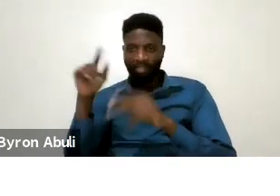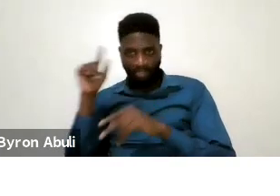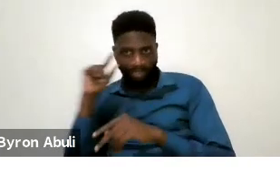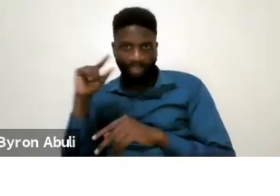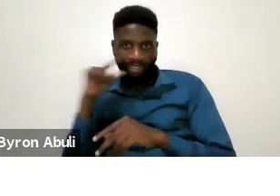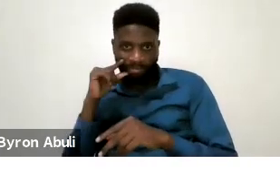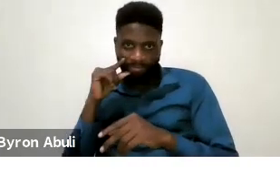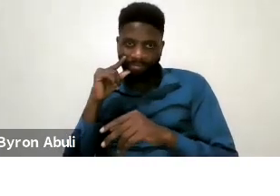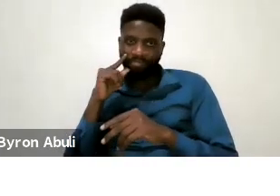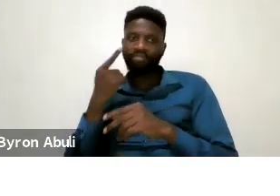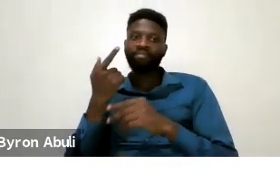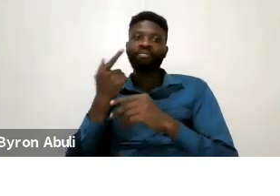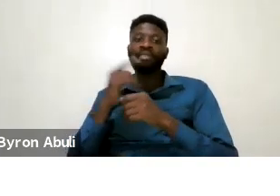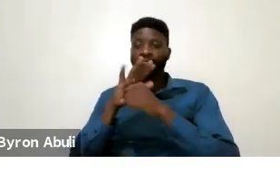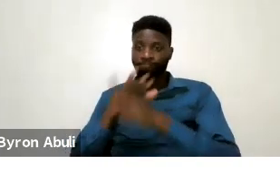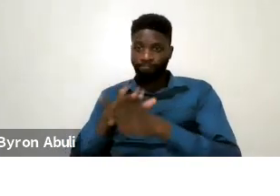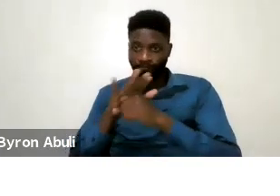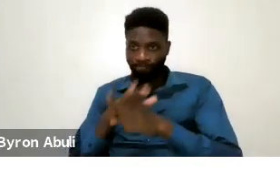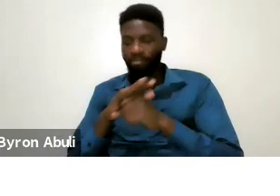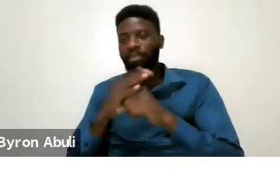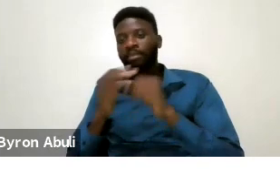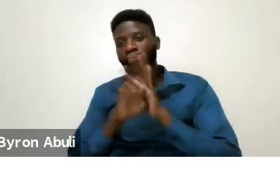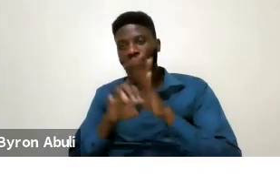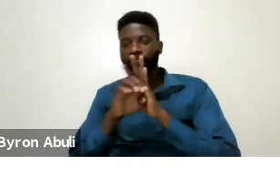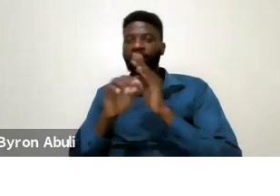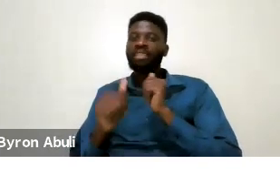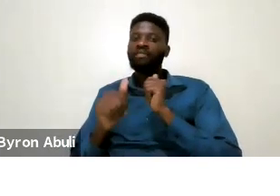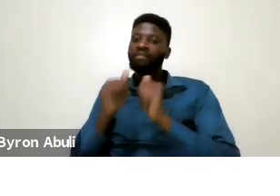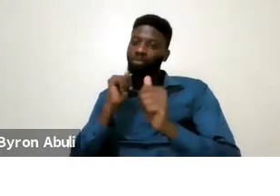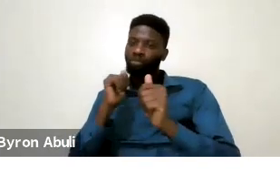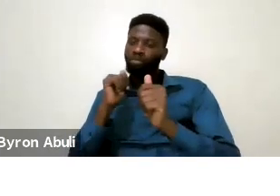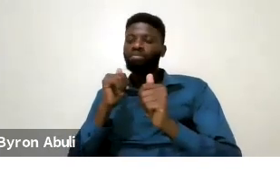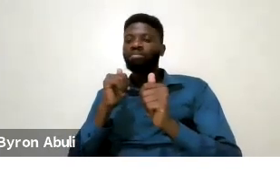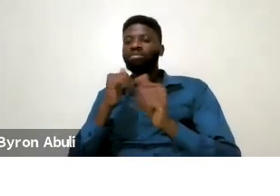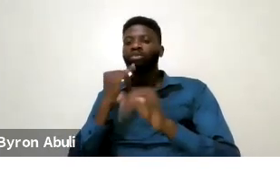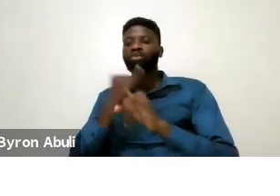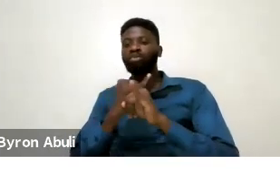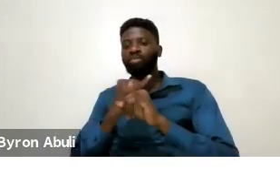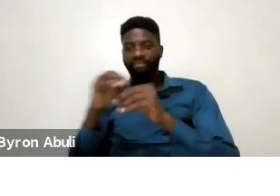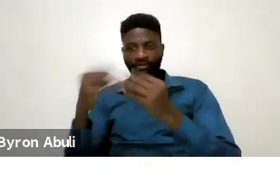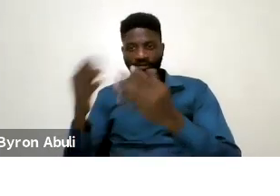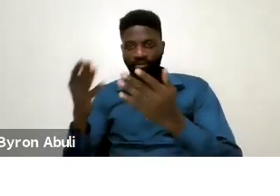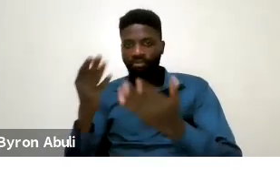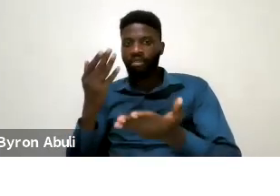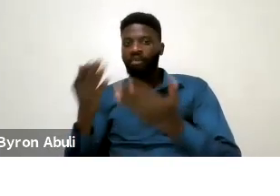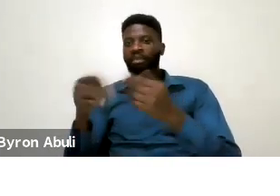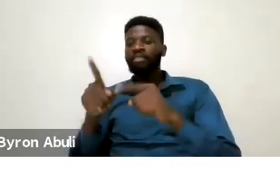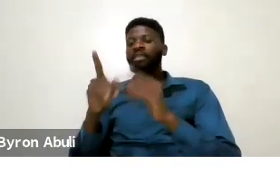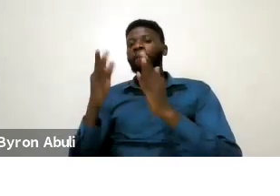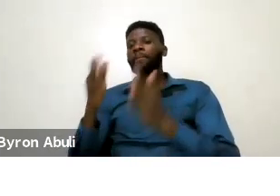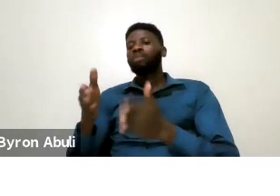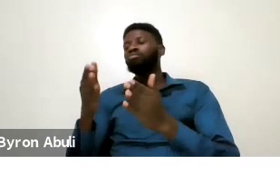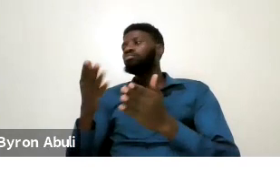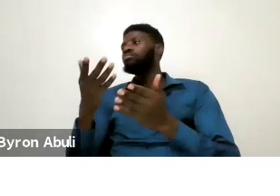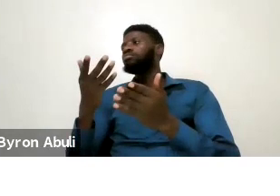discrimination occurring can include, being refused a job. Maybe you are somebody who is, let's even